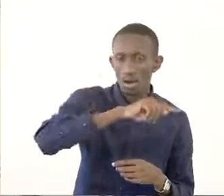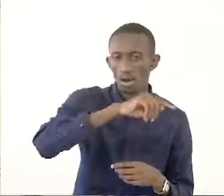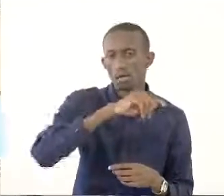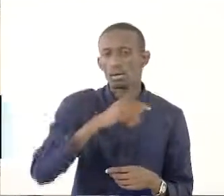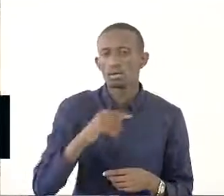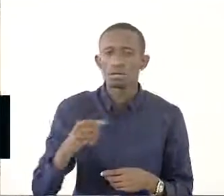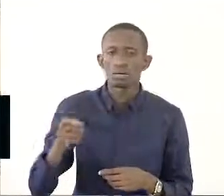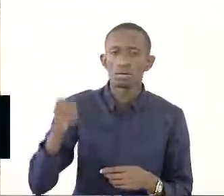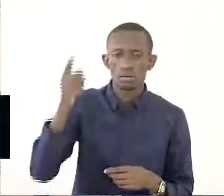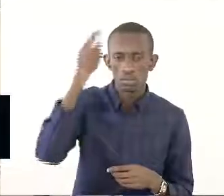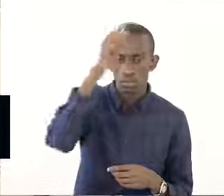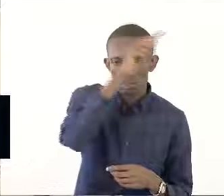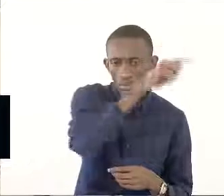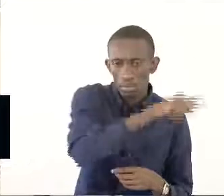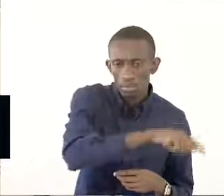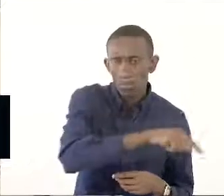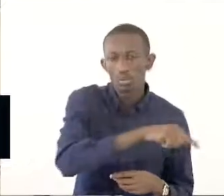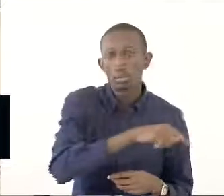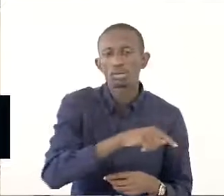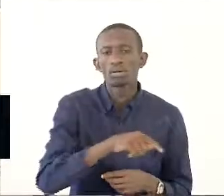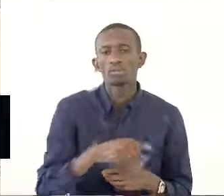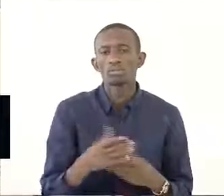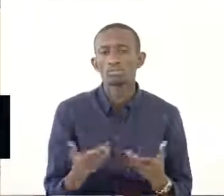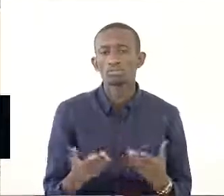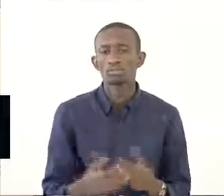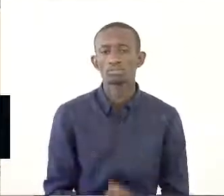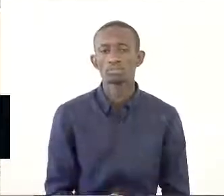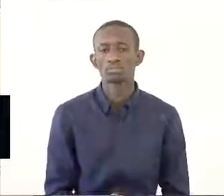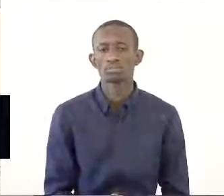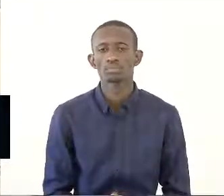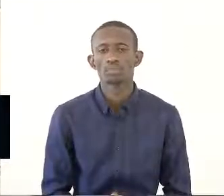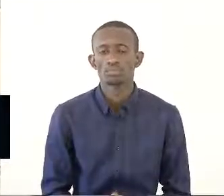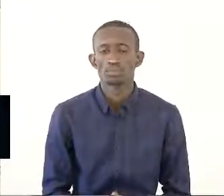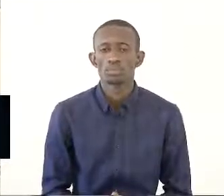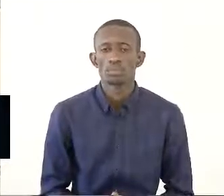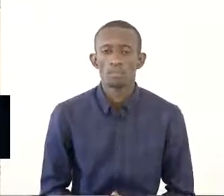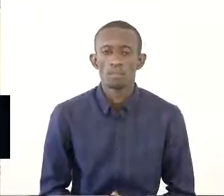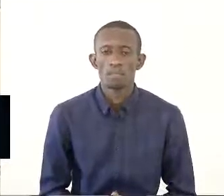just by forming a kind of curve, you see? Now, and